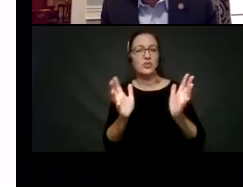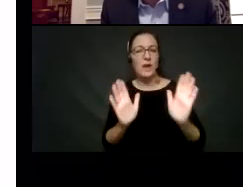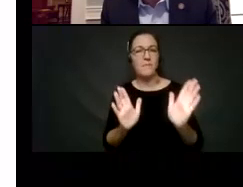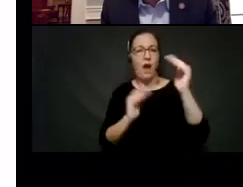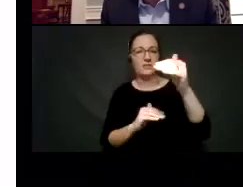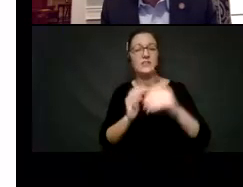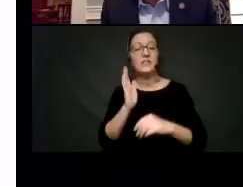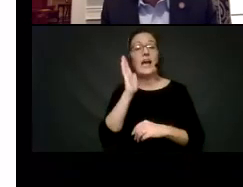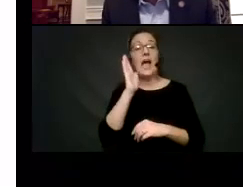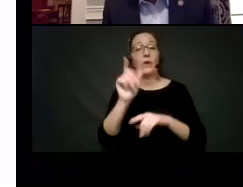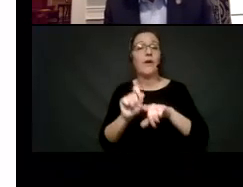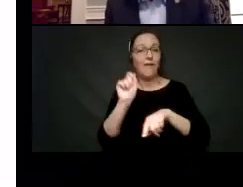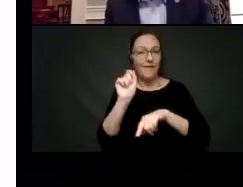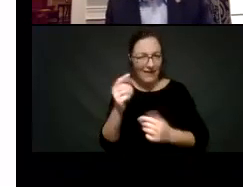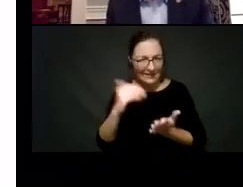and do so again.